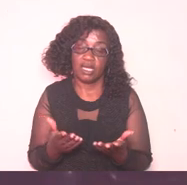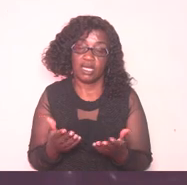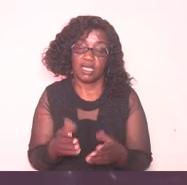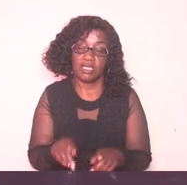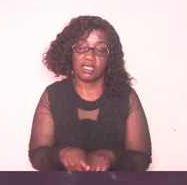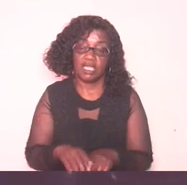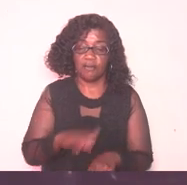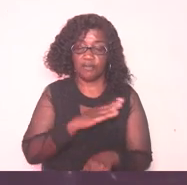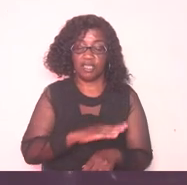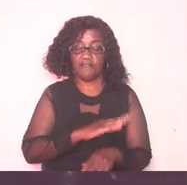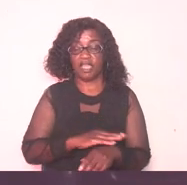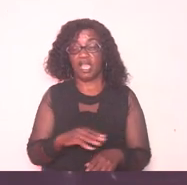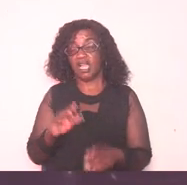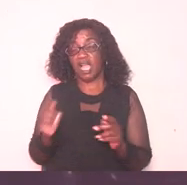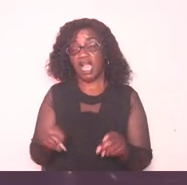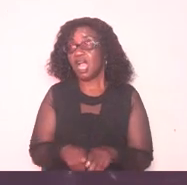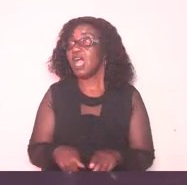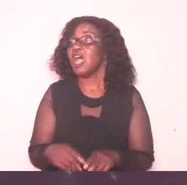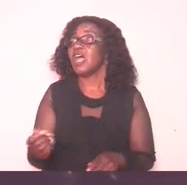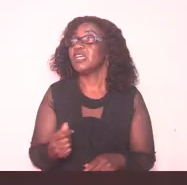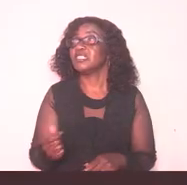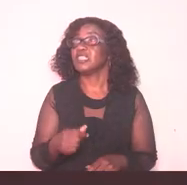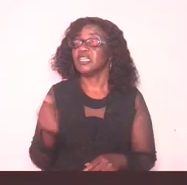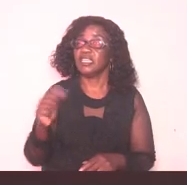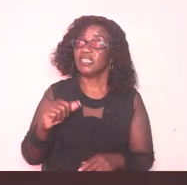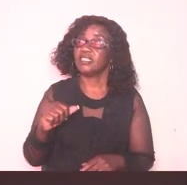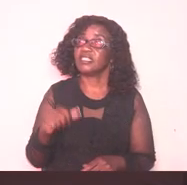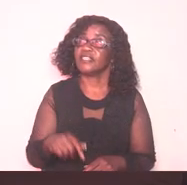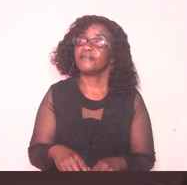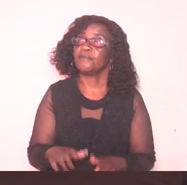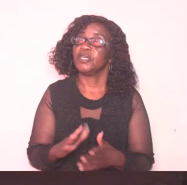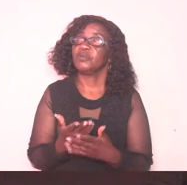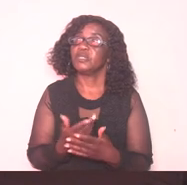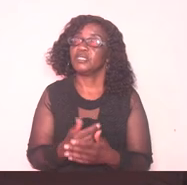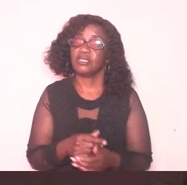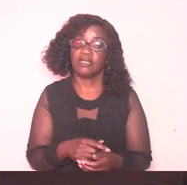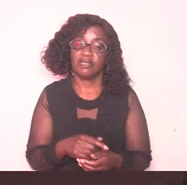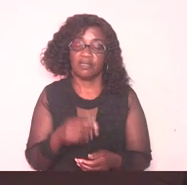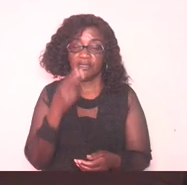certain behaviors, we see that they can actually have positive impacts. And not only that, but we're also seeing